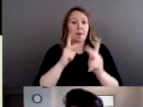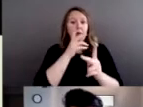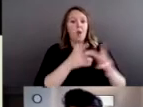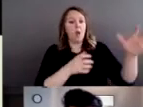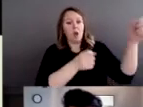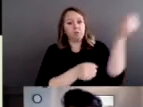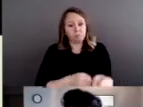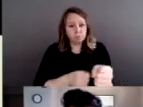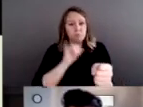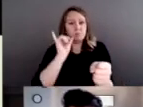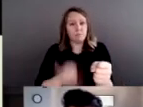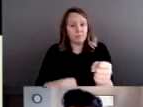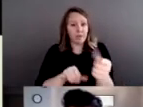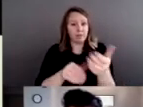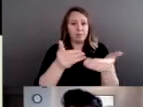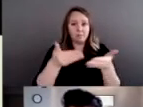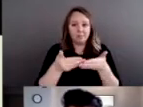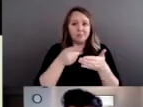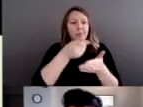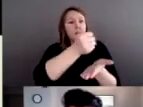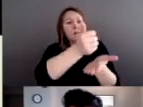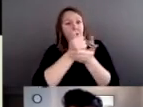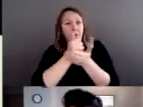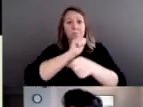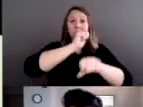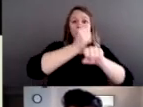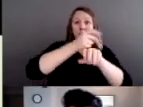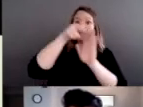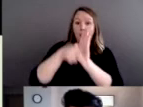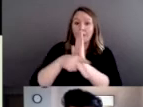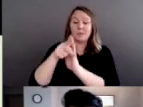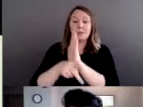that can help, you know, protect us. And